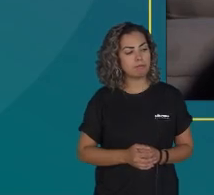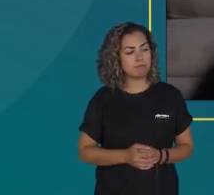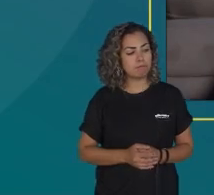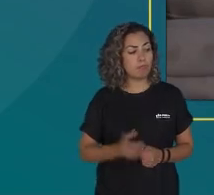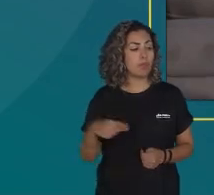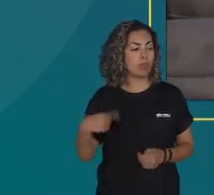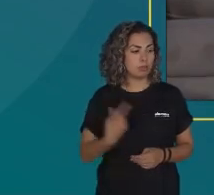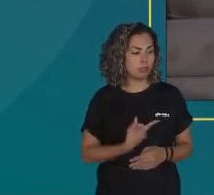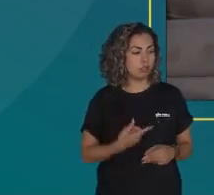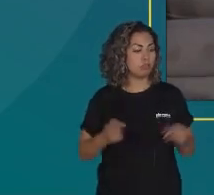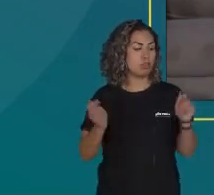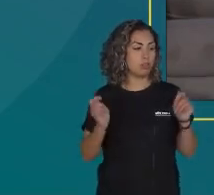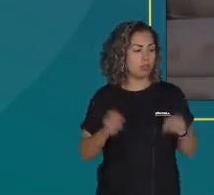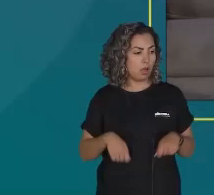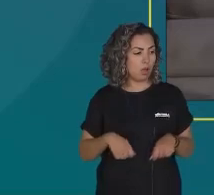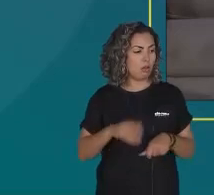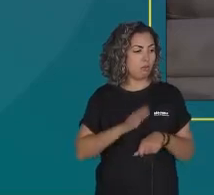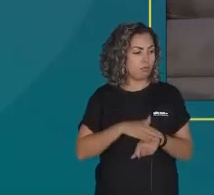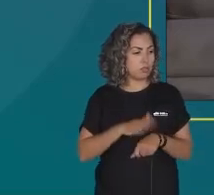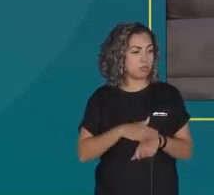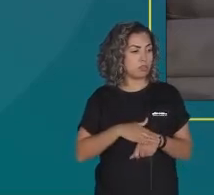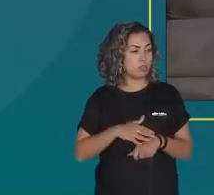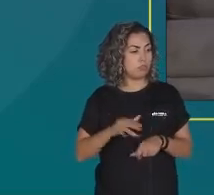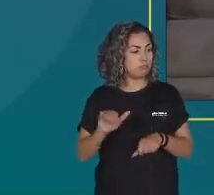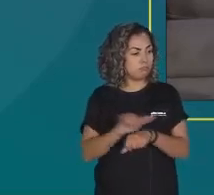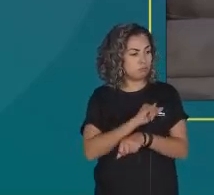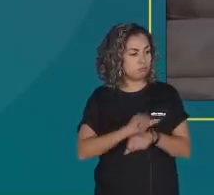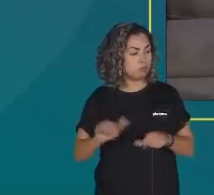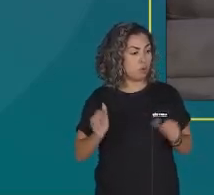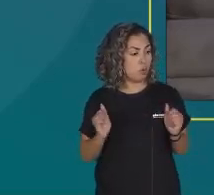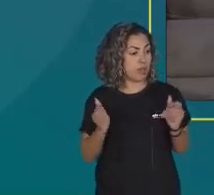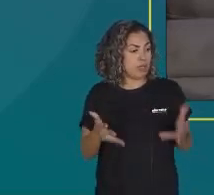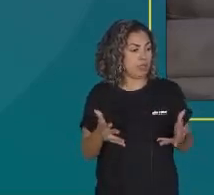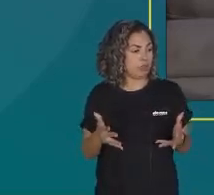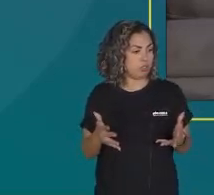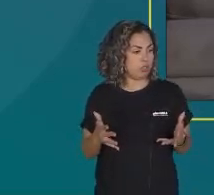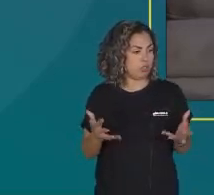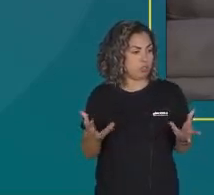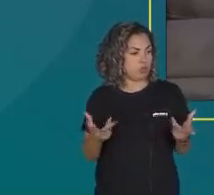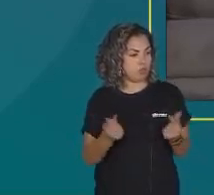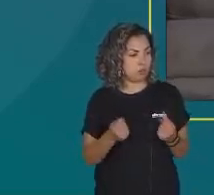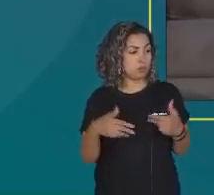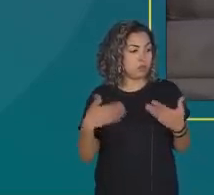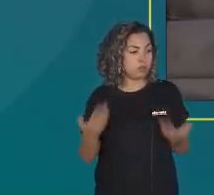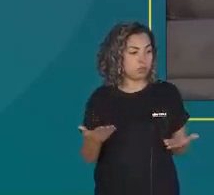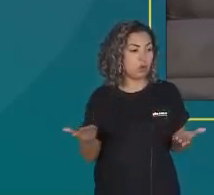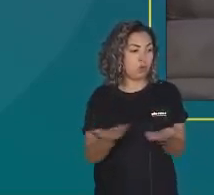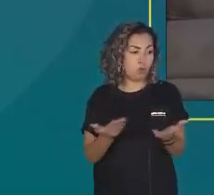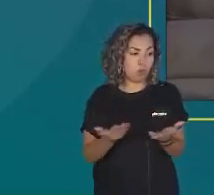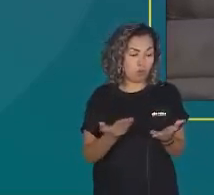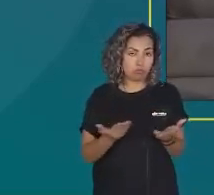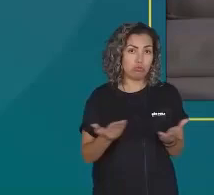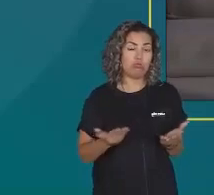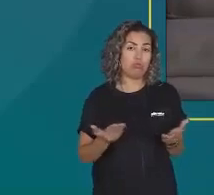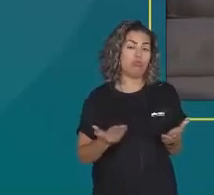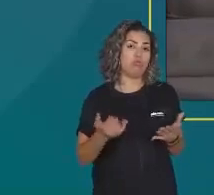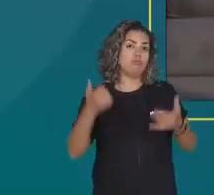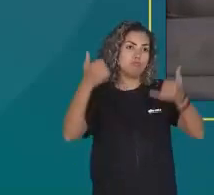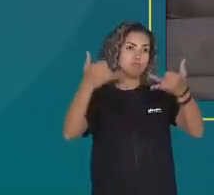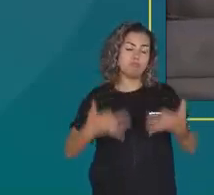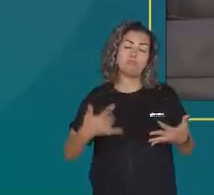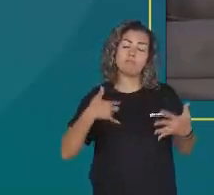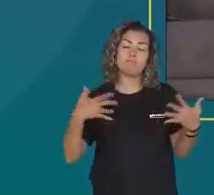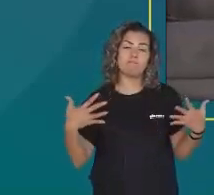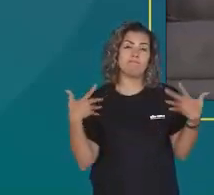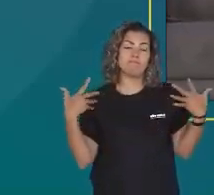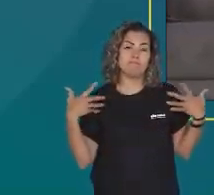difference. So going back to the discussion today, I'm very glad that we're working actually very